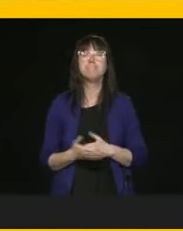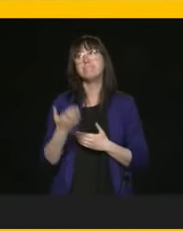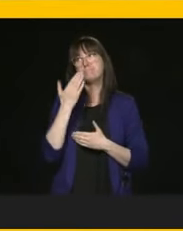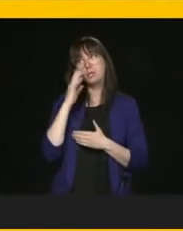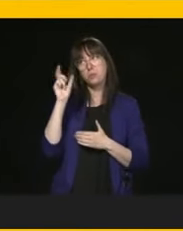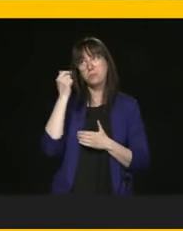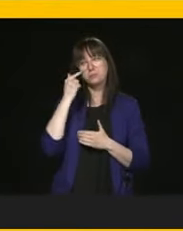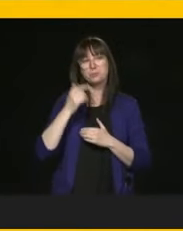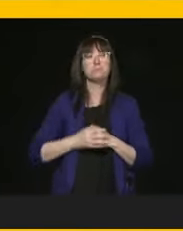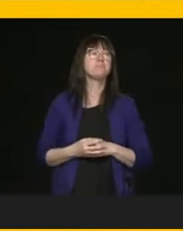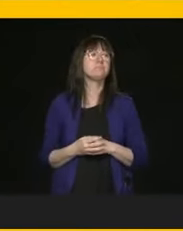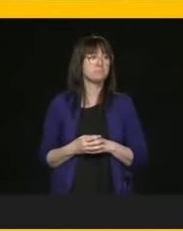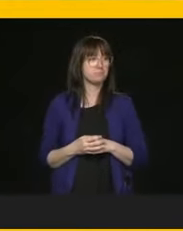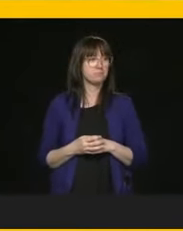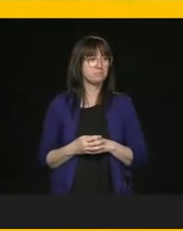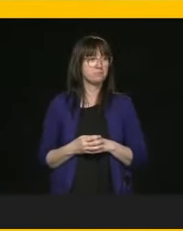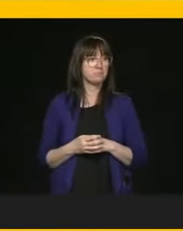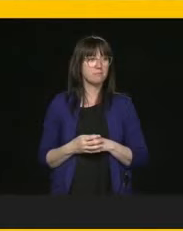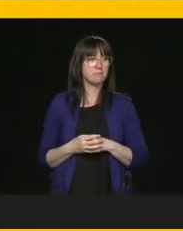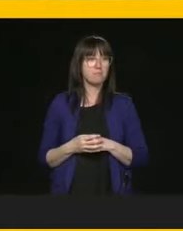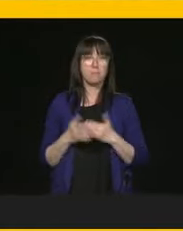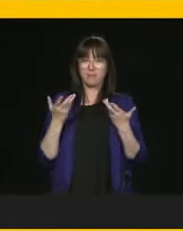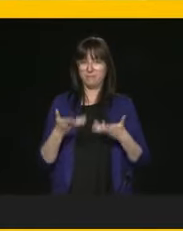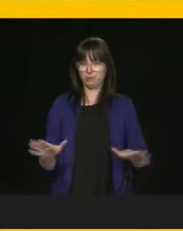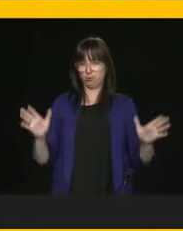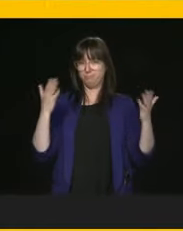That concludes today's press conference.